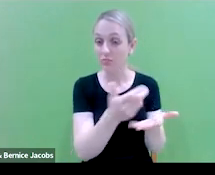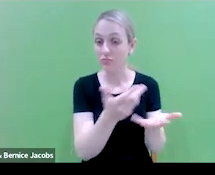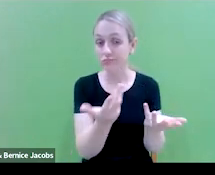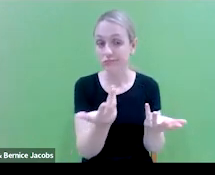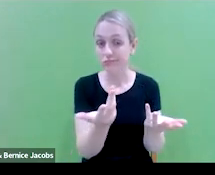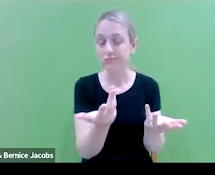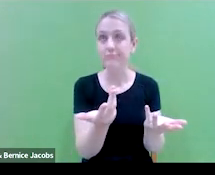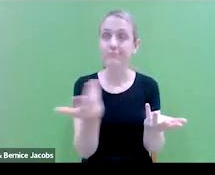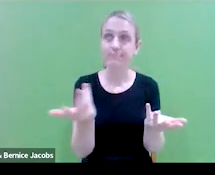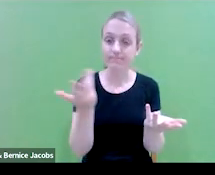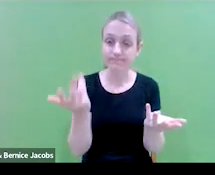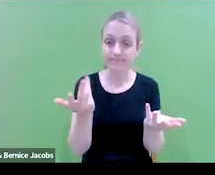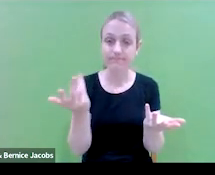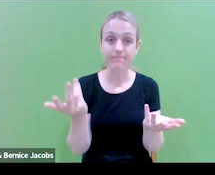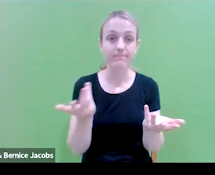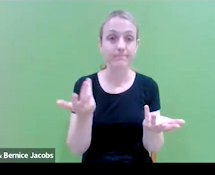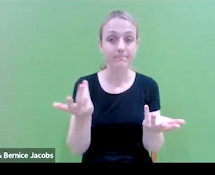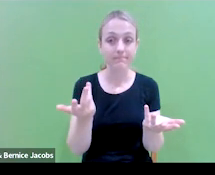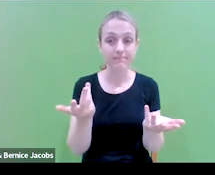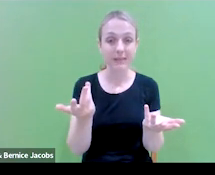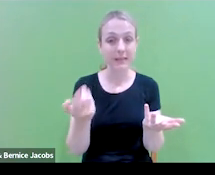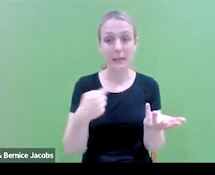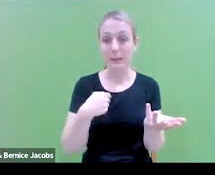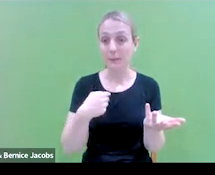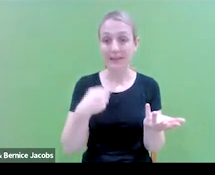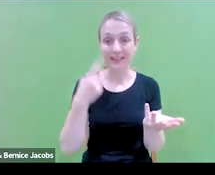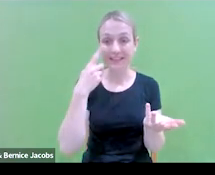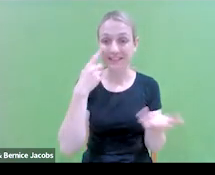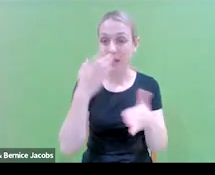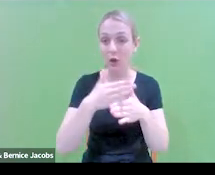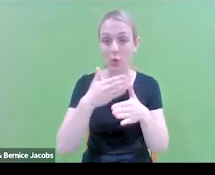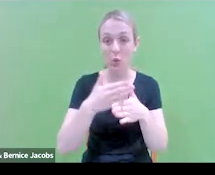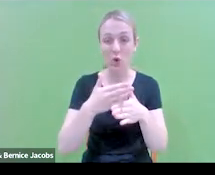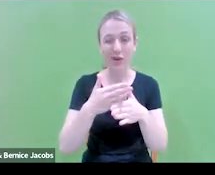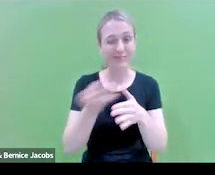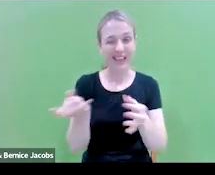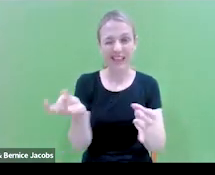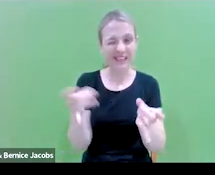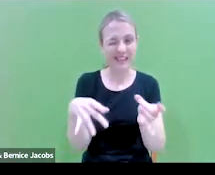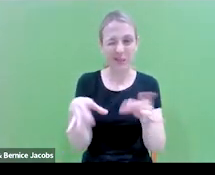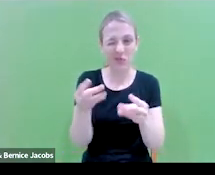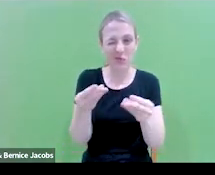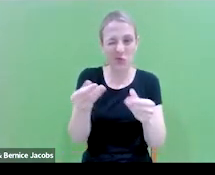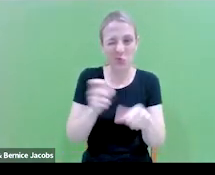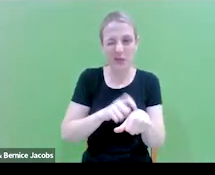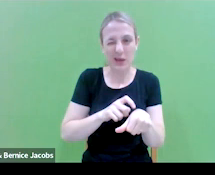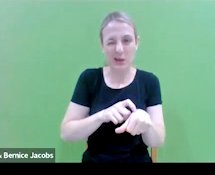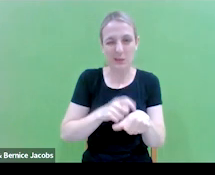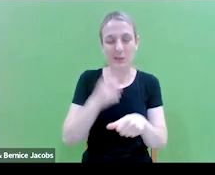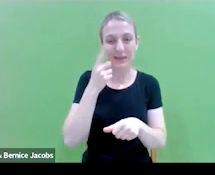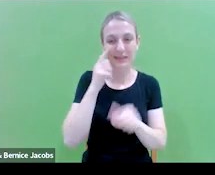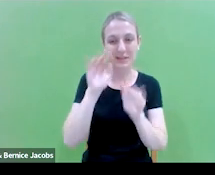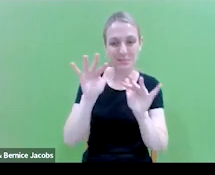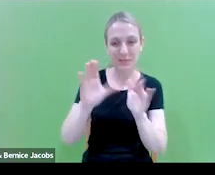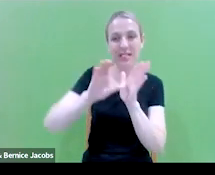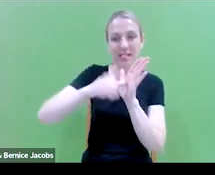actually been quite a rare thing in my own career that I've come across people with visible disabilities. Obviously, there